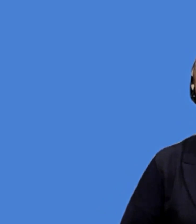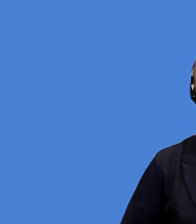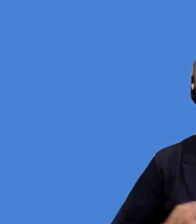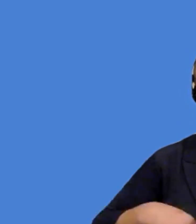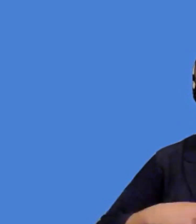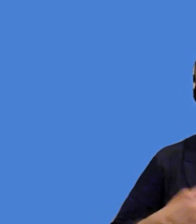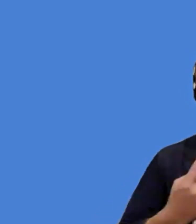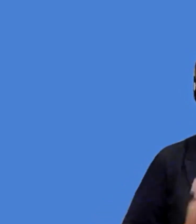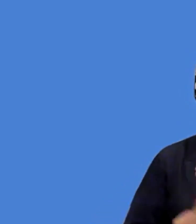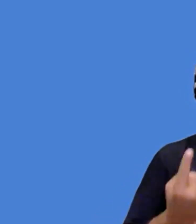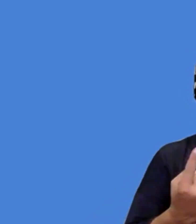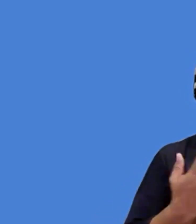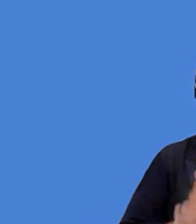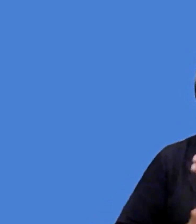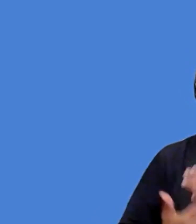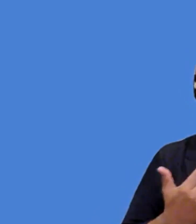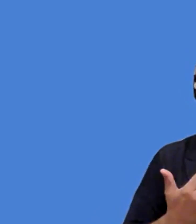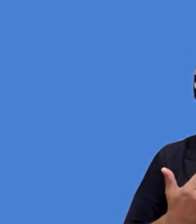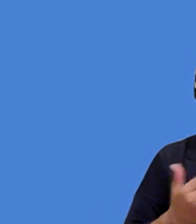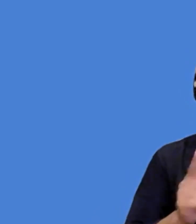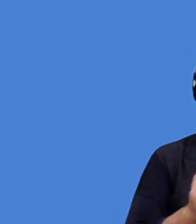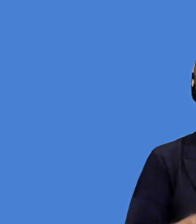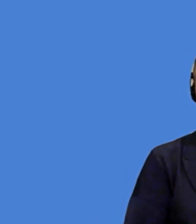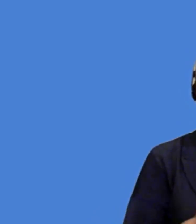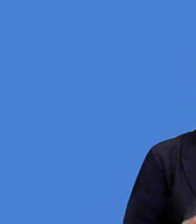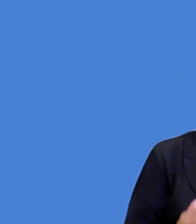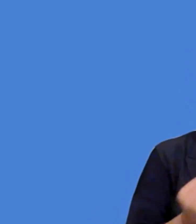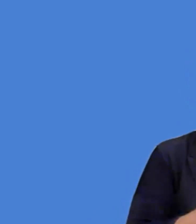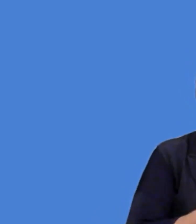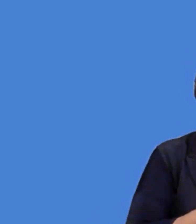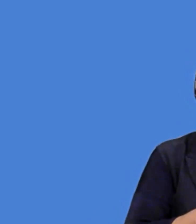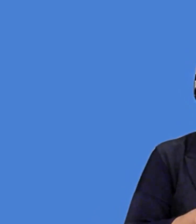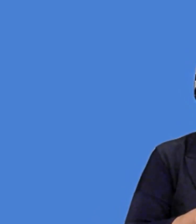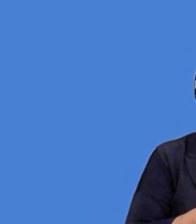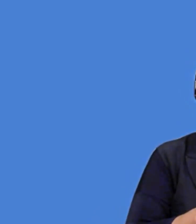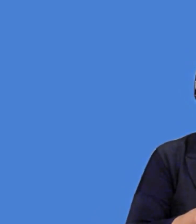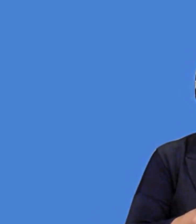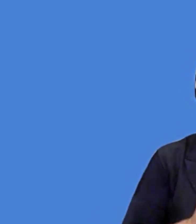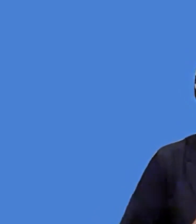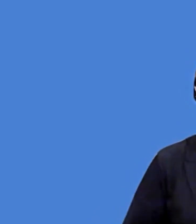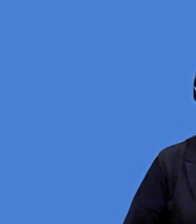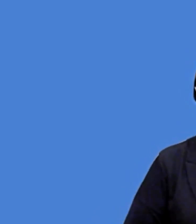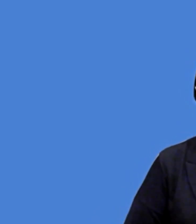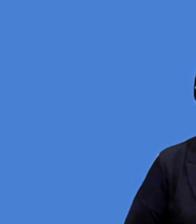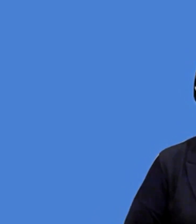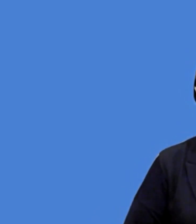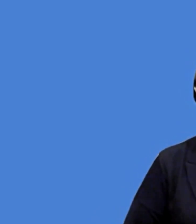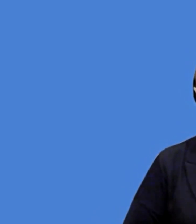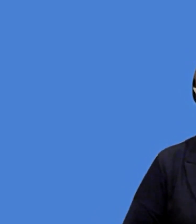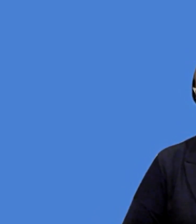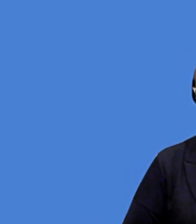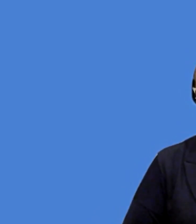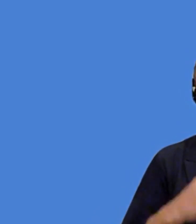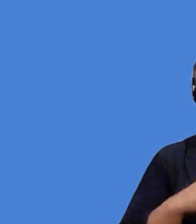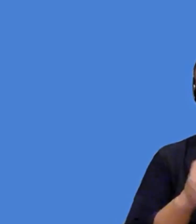Furthermore, the reliable disaggregated data has been generated, which is instrumental in